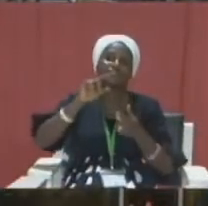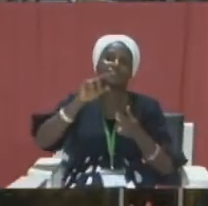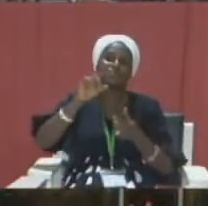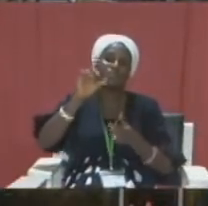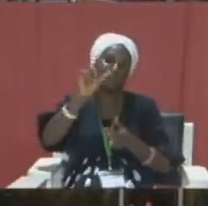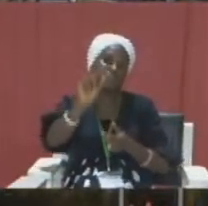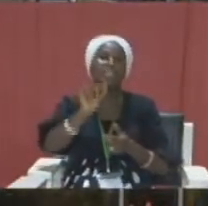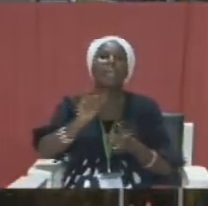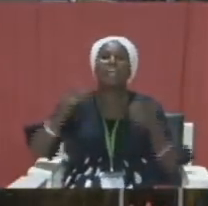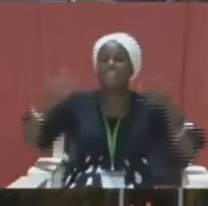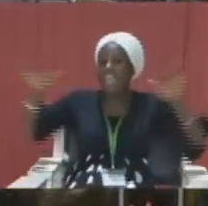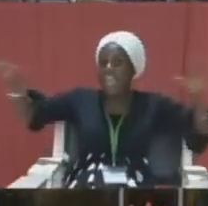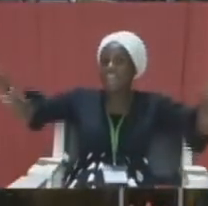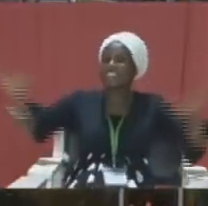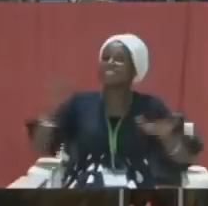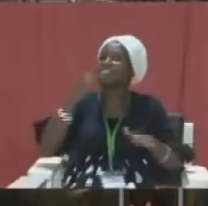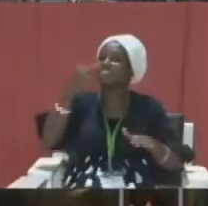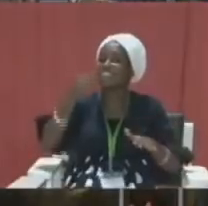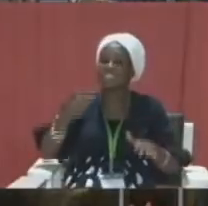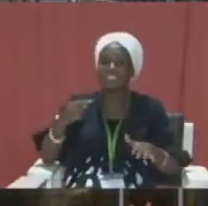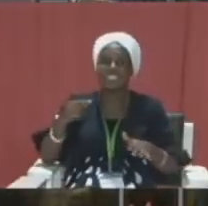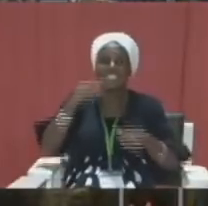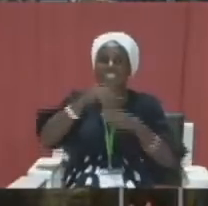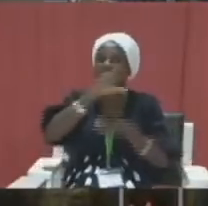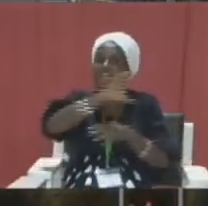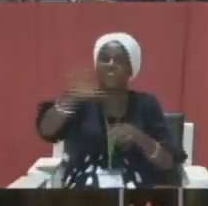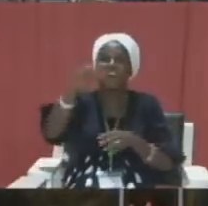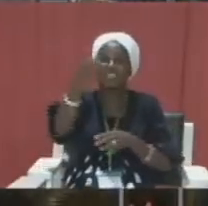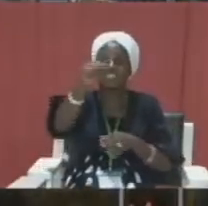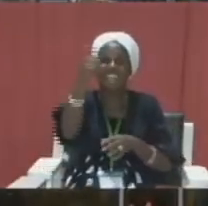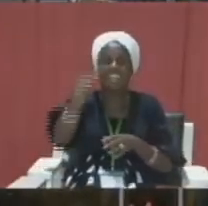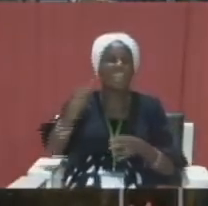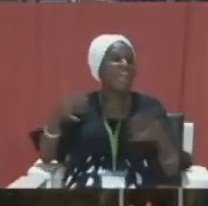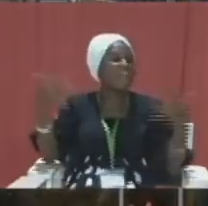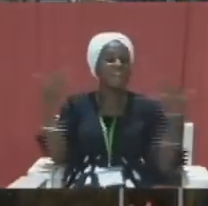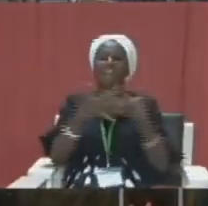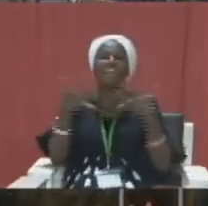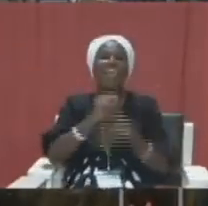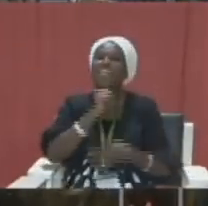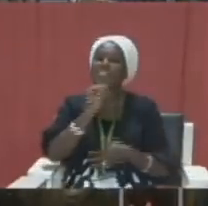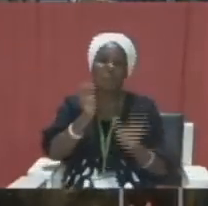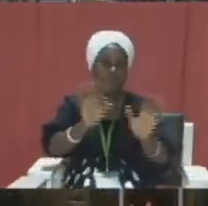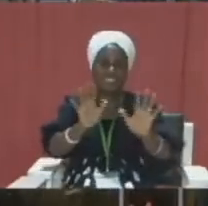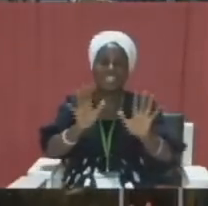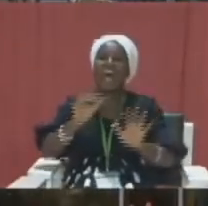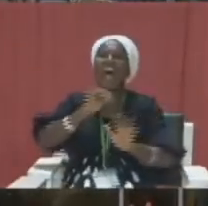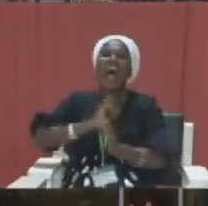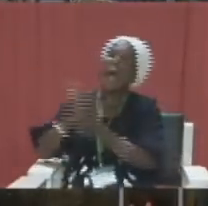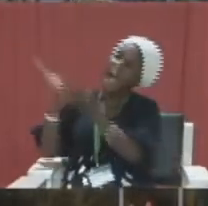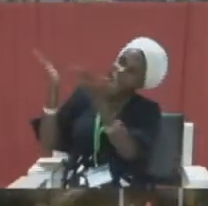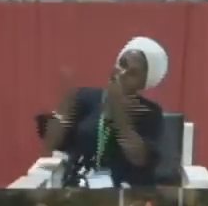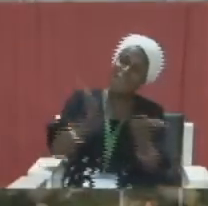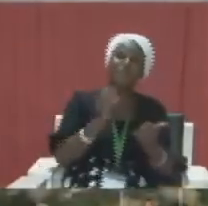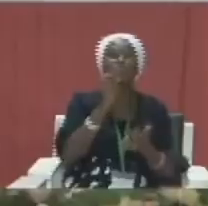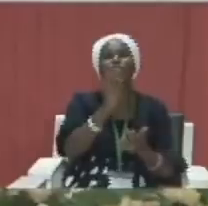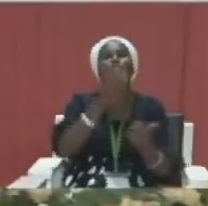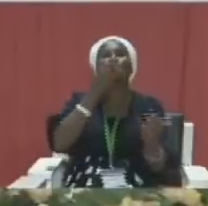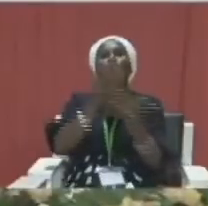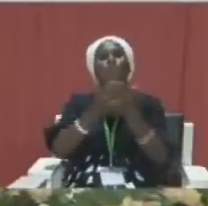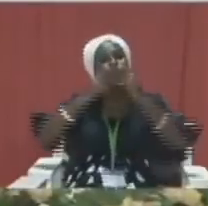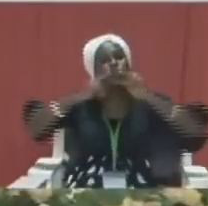The angel said in verse 10, "Fear not, I bring you good news of